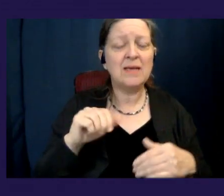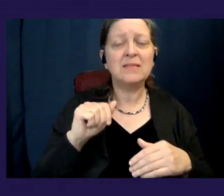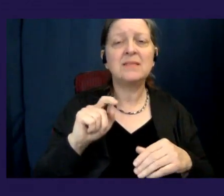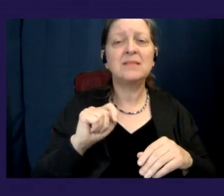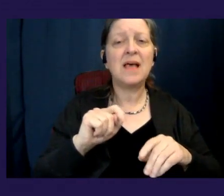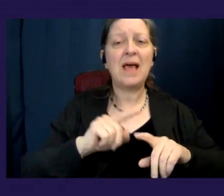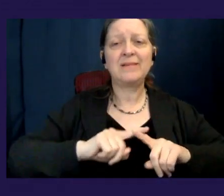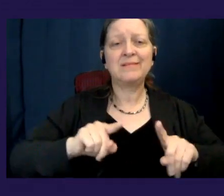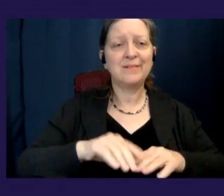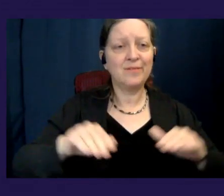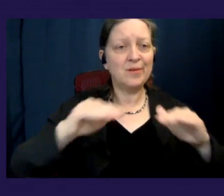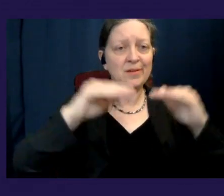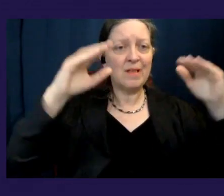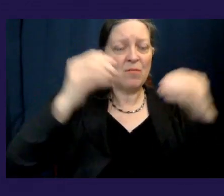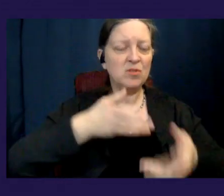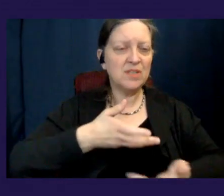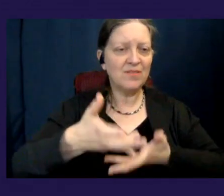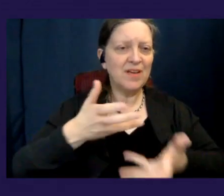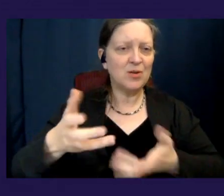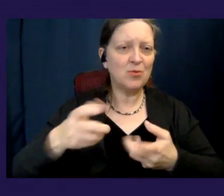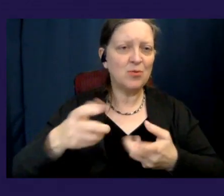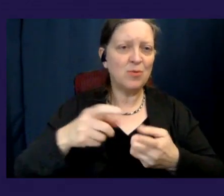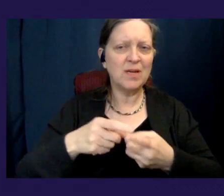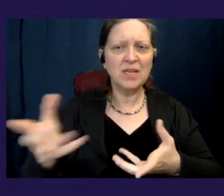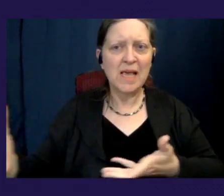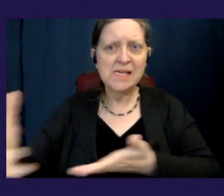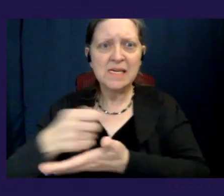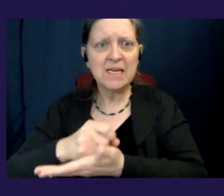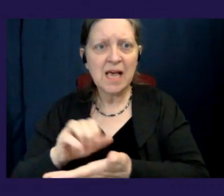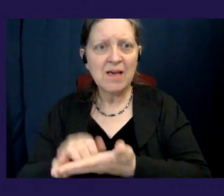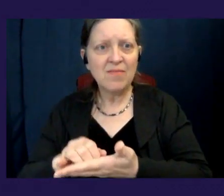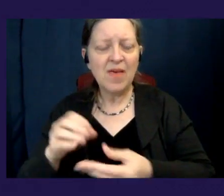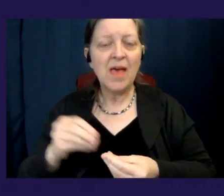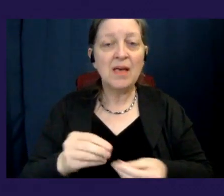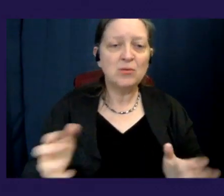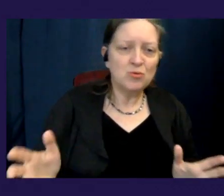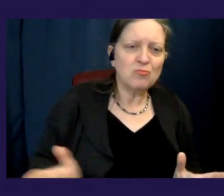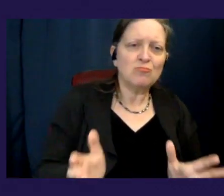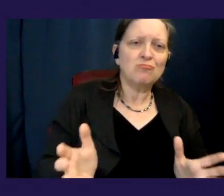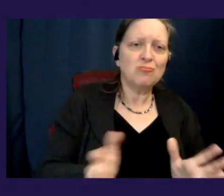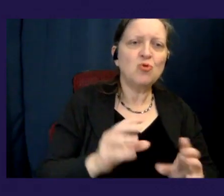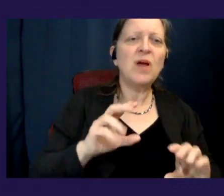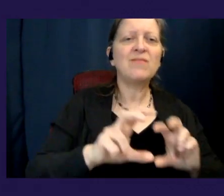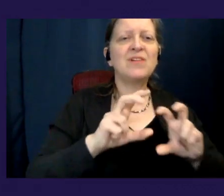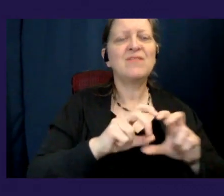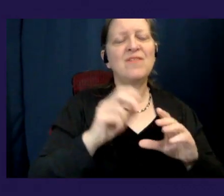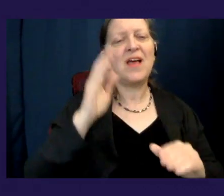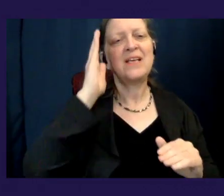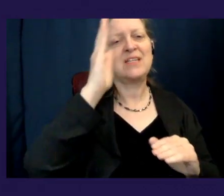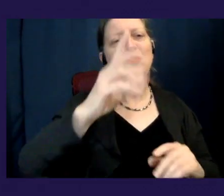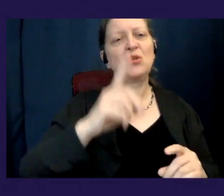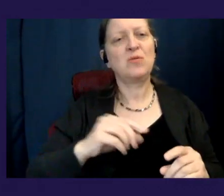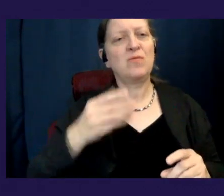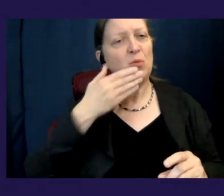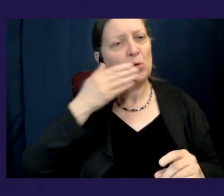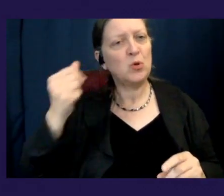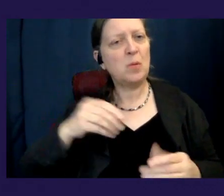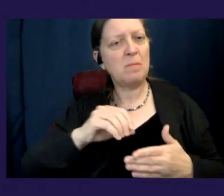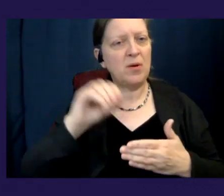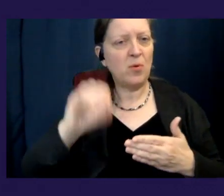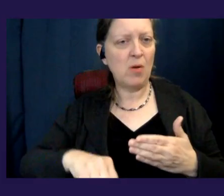to drive better, smarter outcomes that are better for society writ large in the